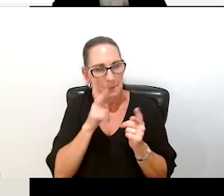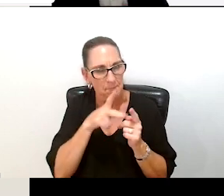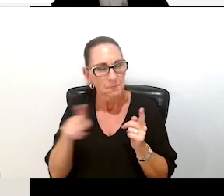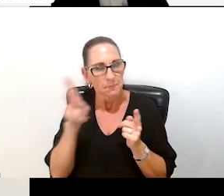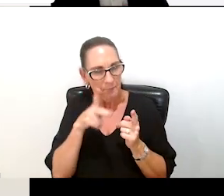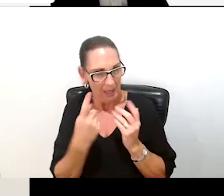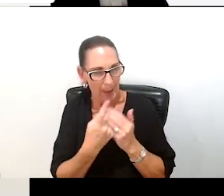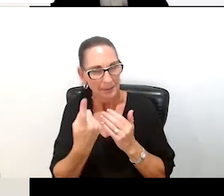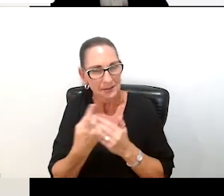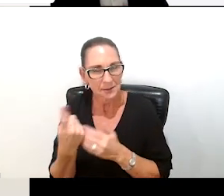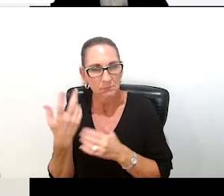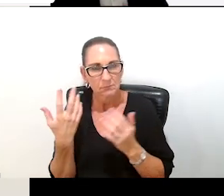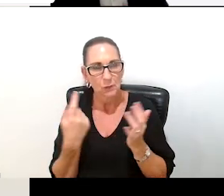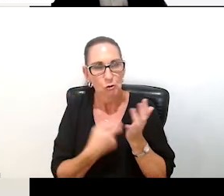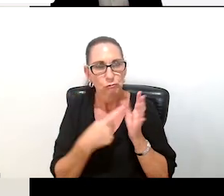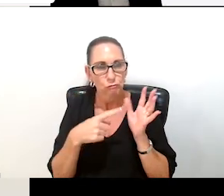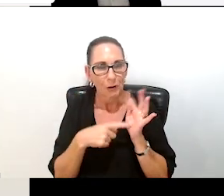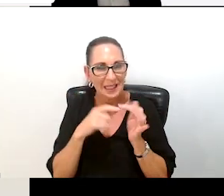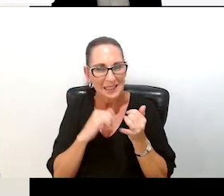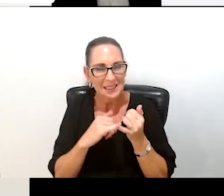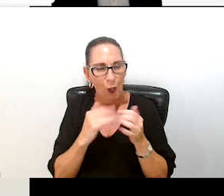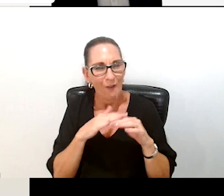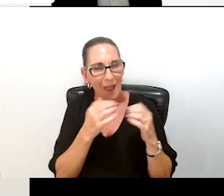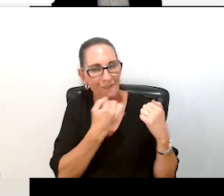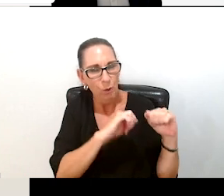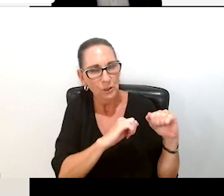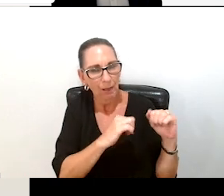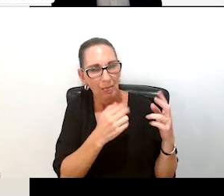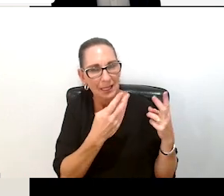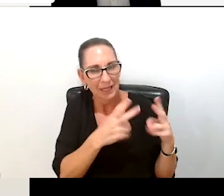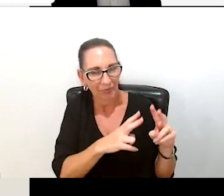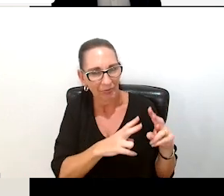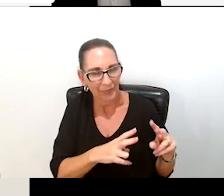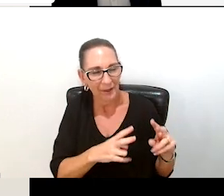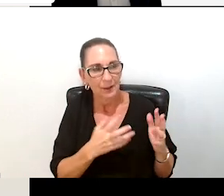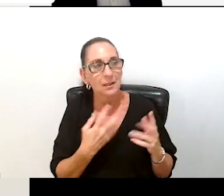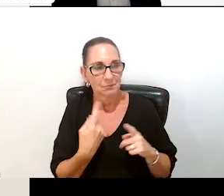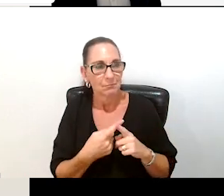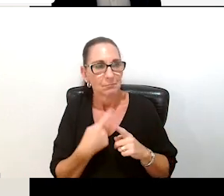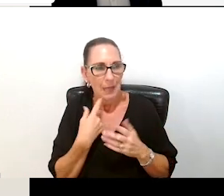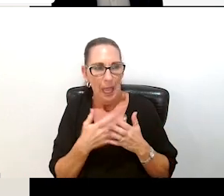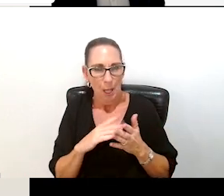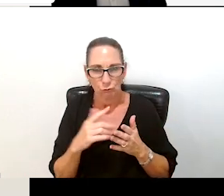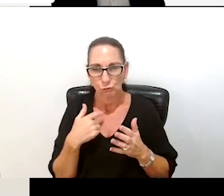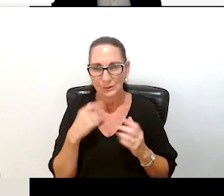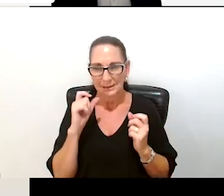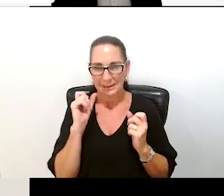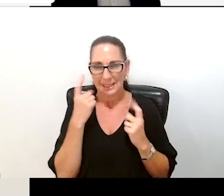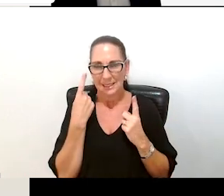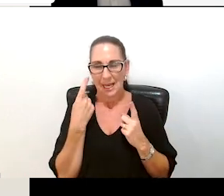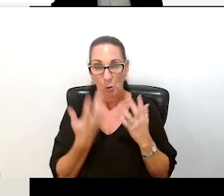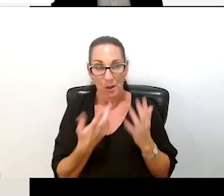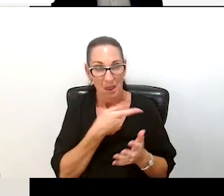conditions? What are the rates of death and potentially avoidable deaths? And how do we understand whether a person is able to